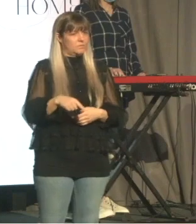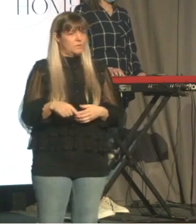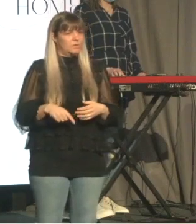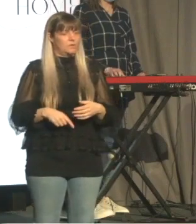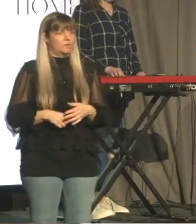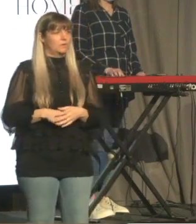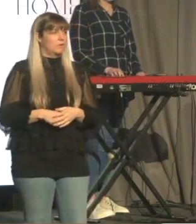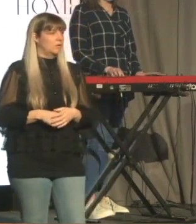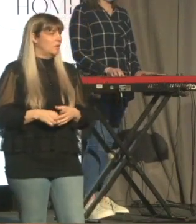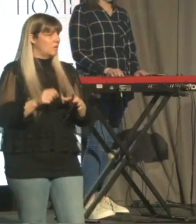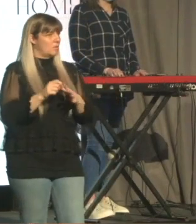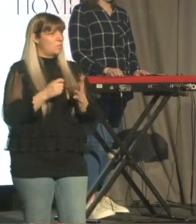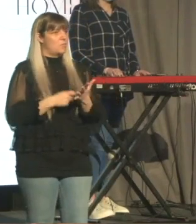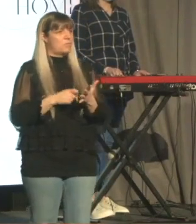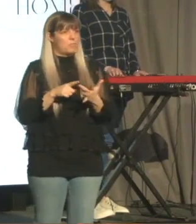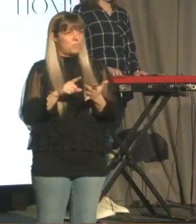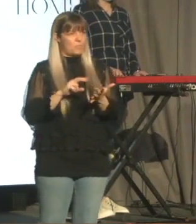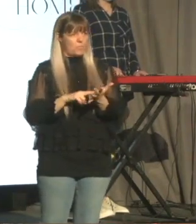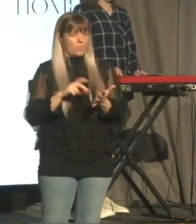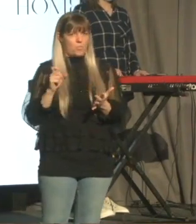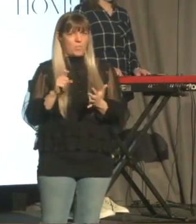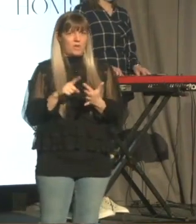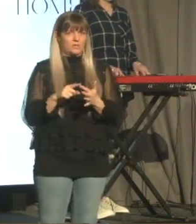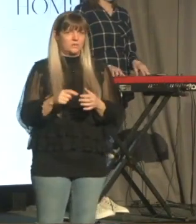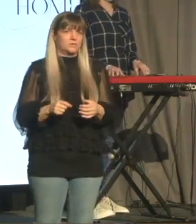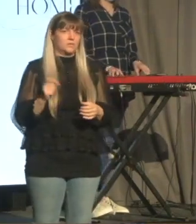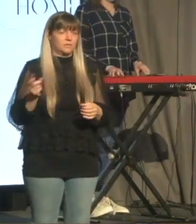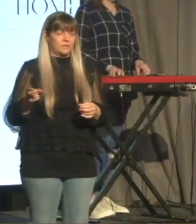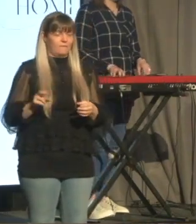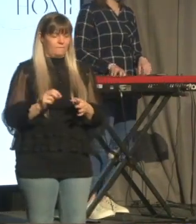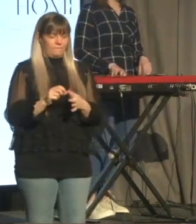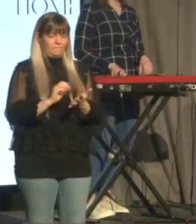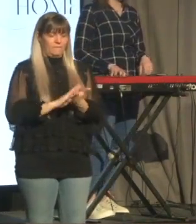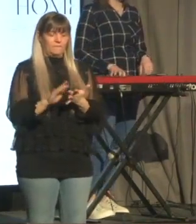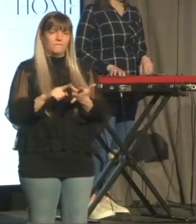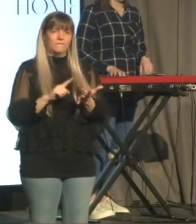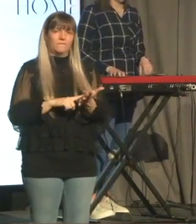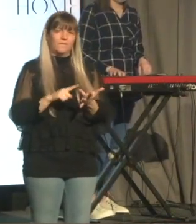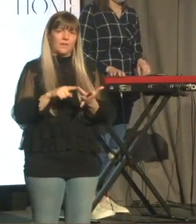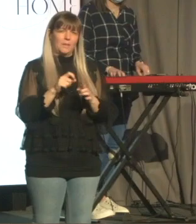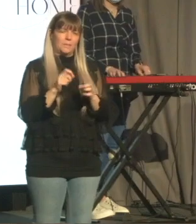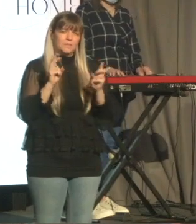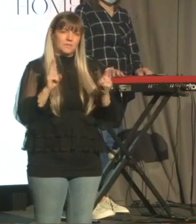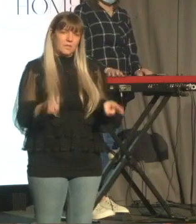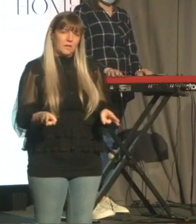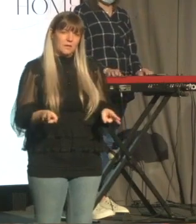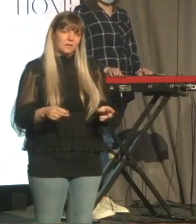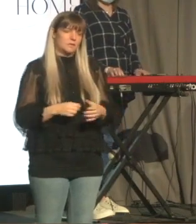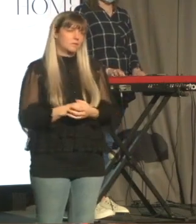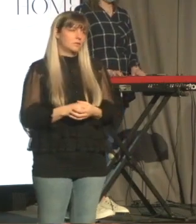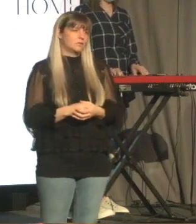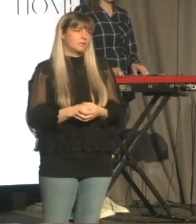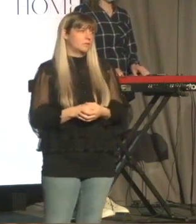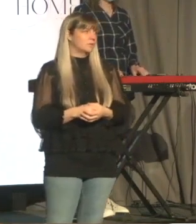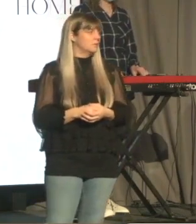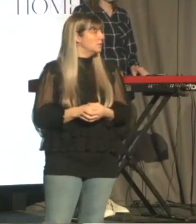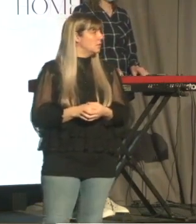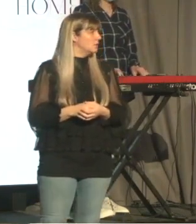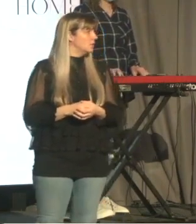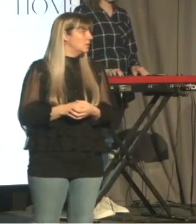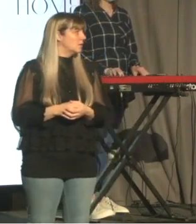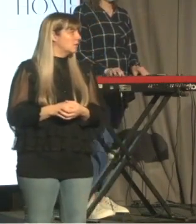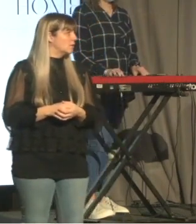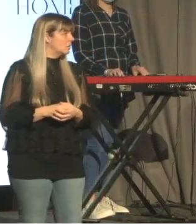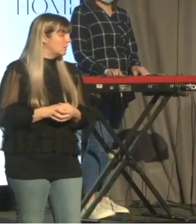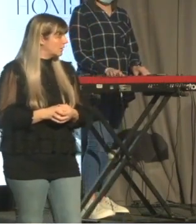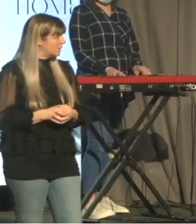nation. And I said earlier, I didn't know the man, but you know, last week we had the death of a king. And this week, tributes have been pouring in, and now